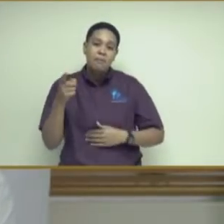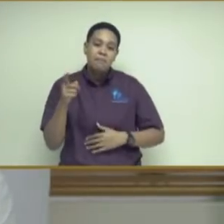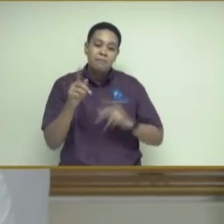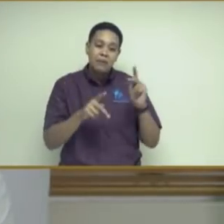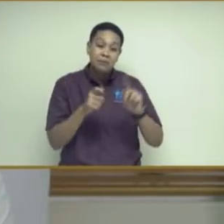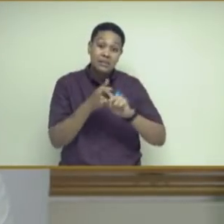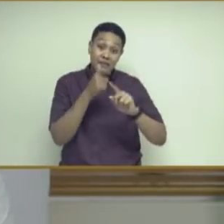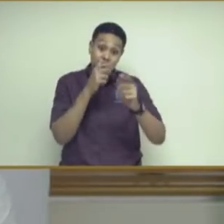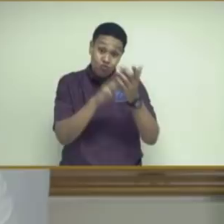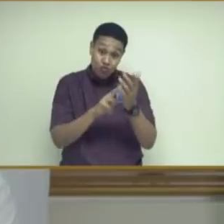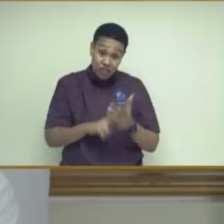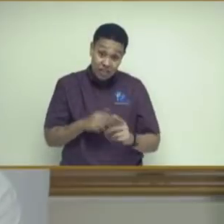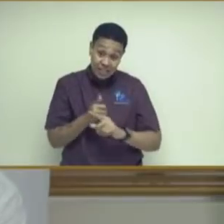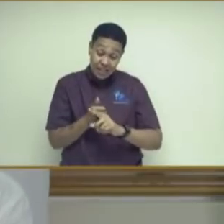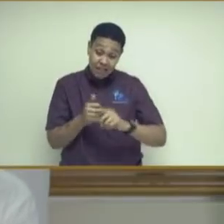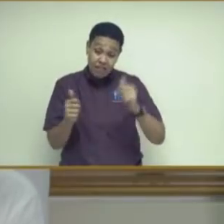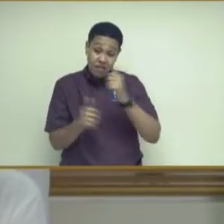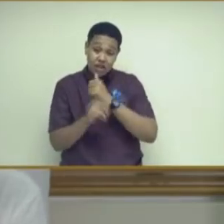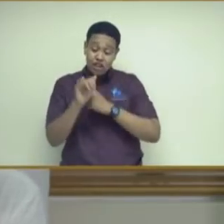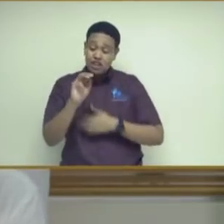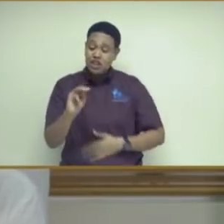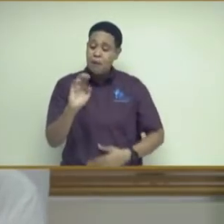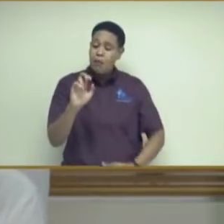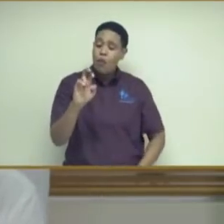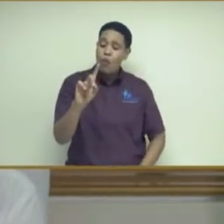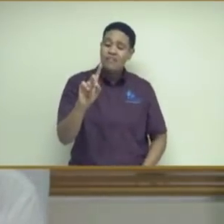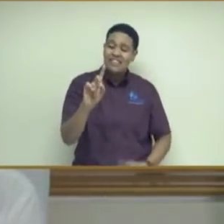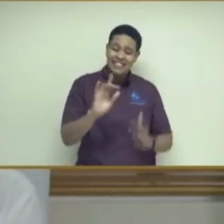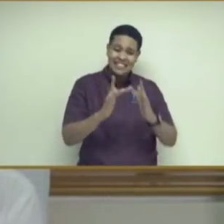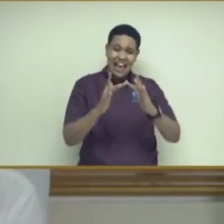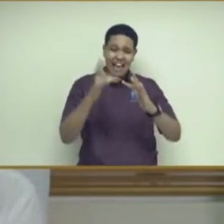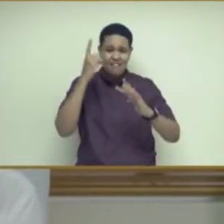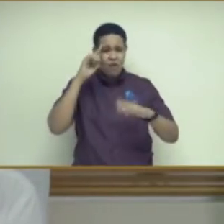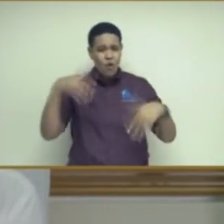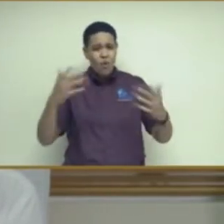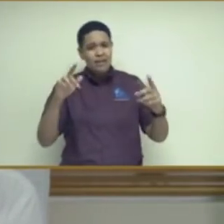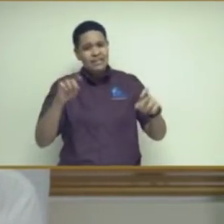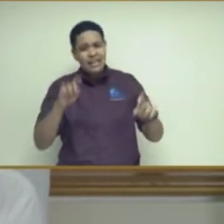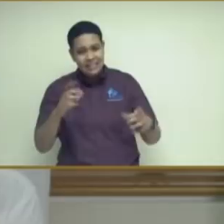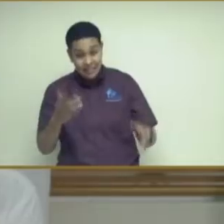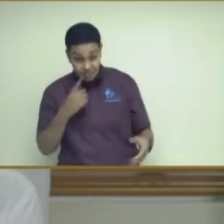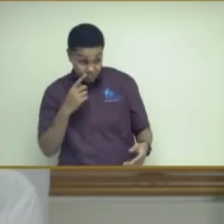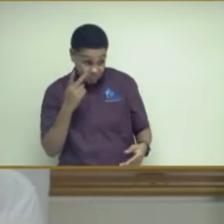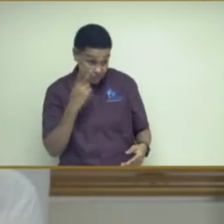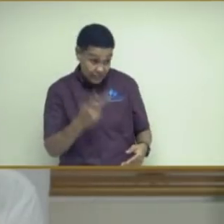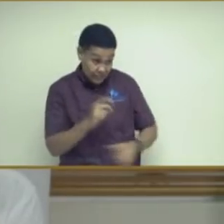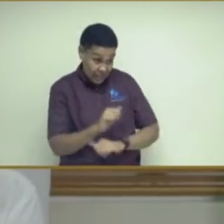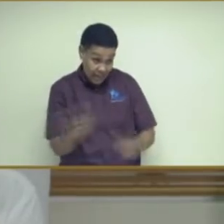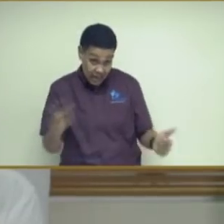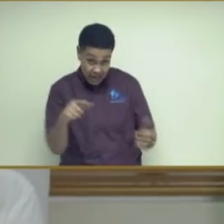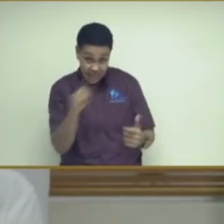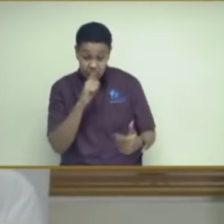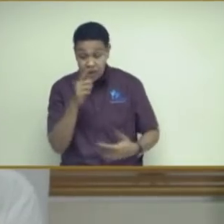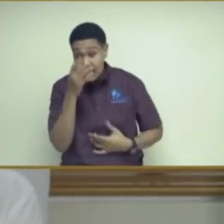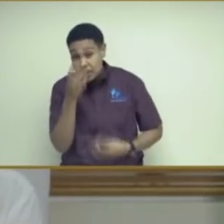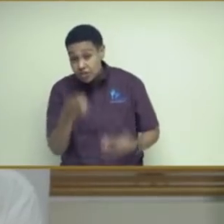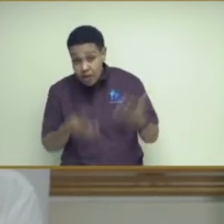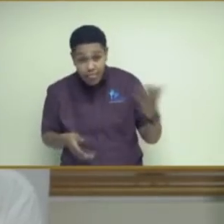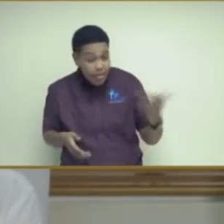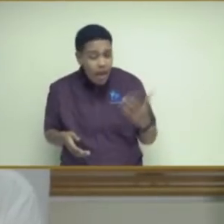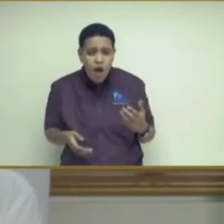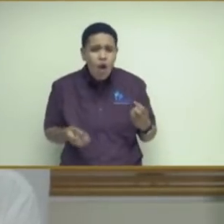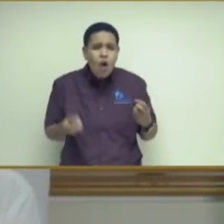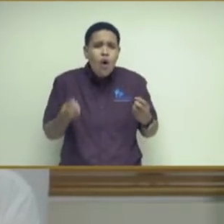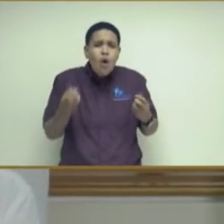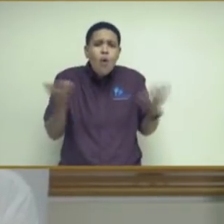people who have registered on the Jam COVID site for testing? Are you seeing any interest there, or